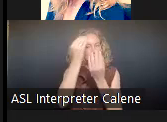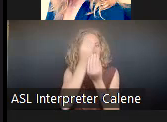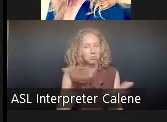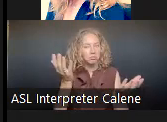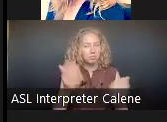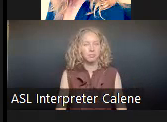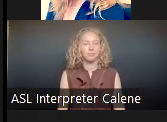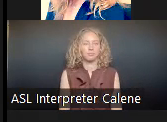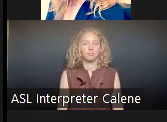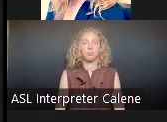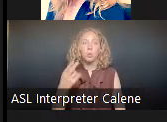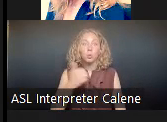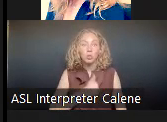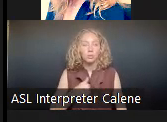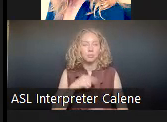Oh, sorry about that.